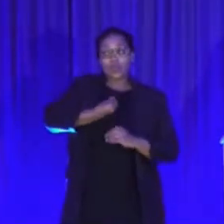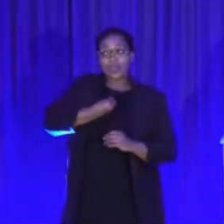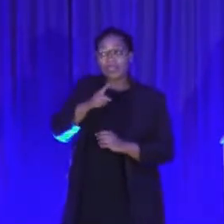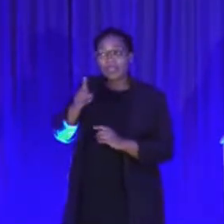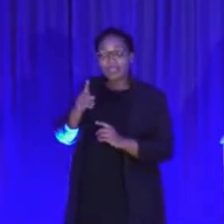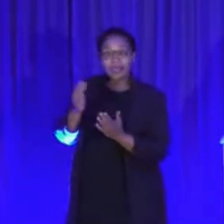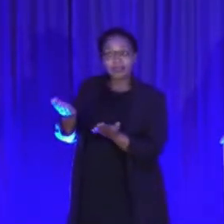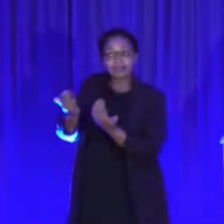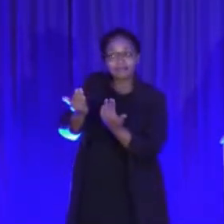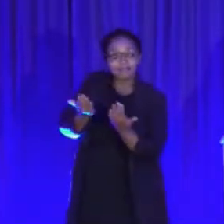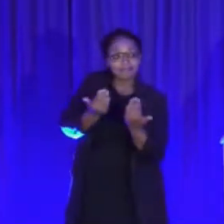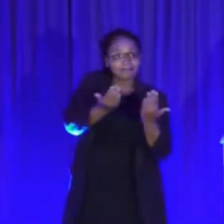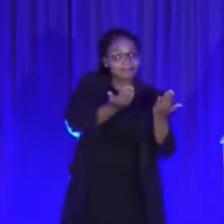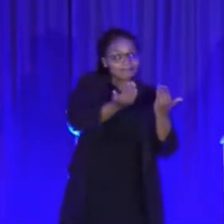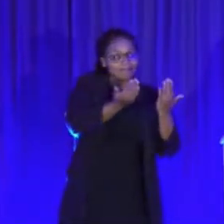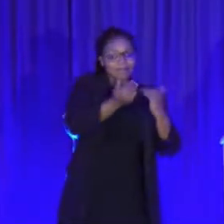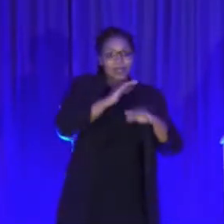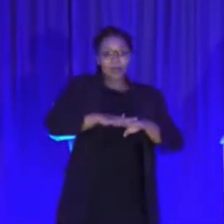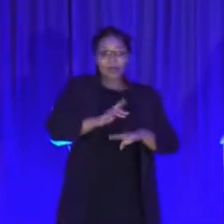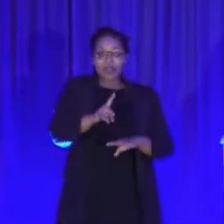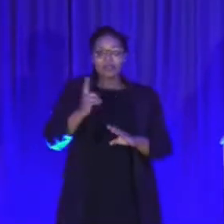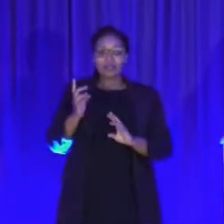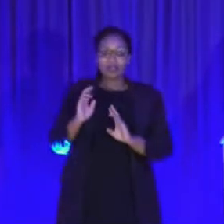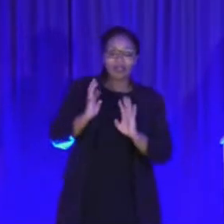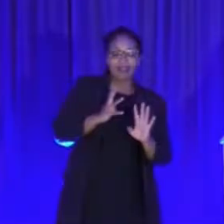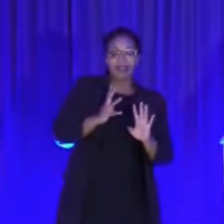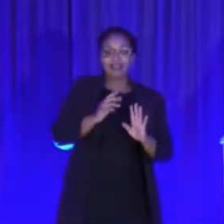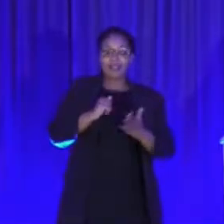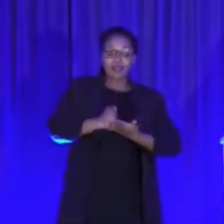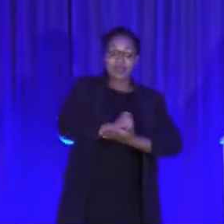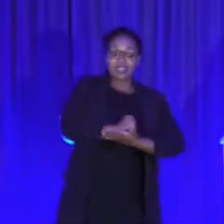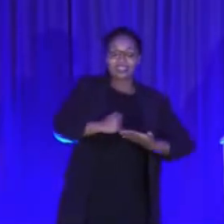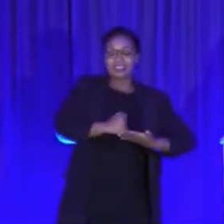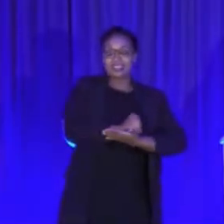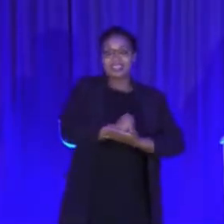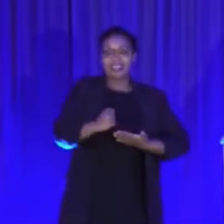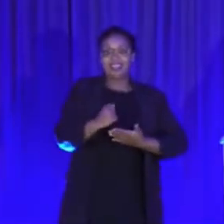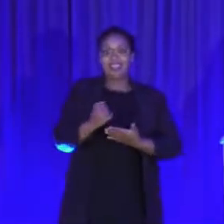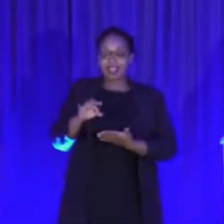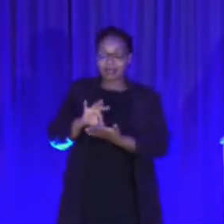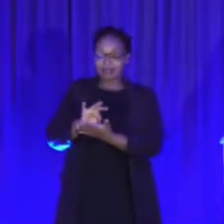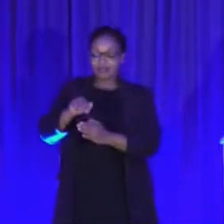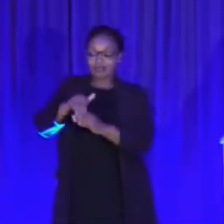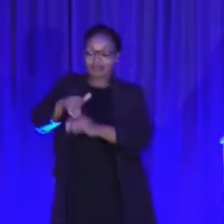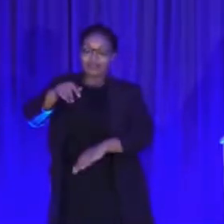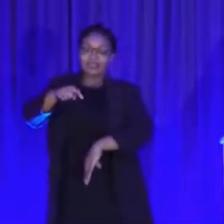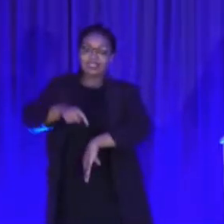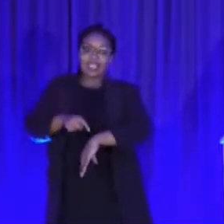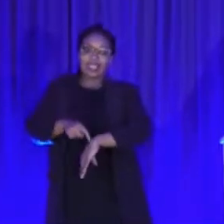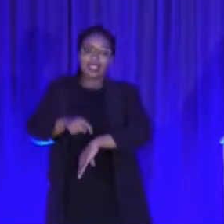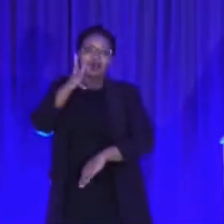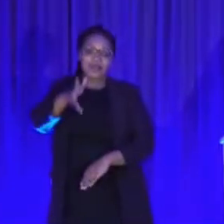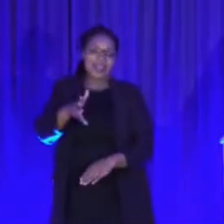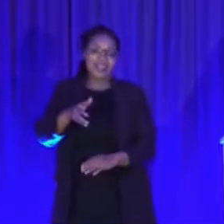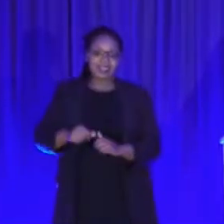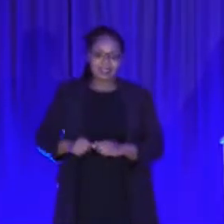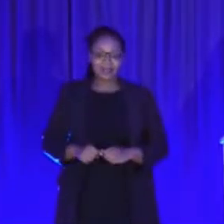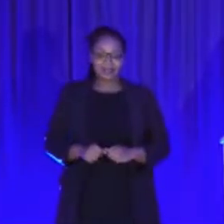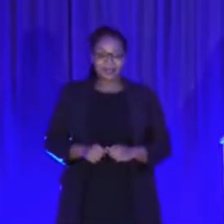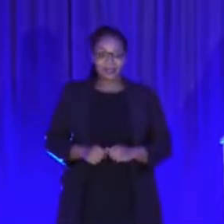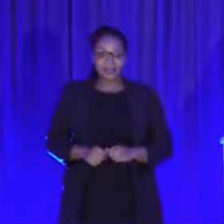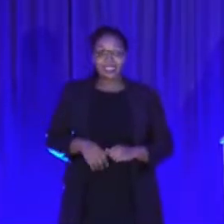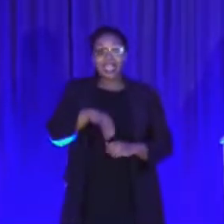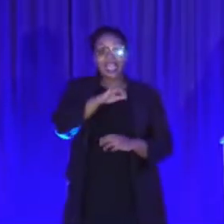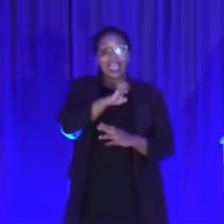show up, to register, and to go and make their mark on their ballots when the elections are called. This IEC